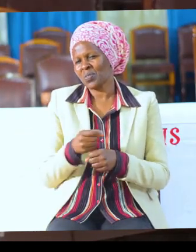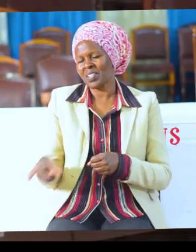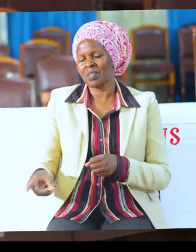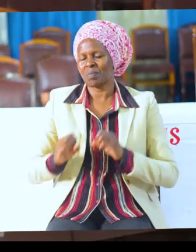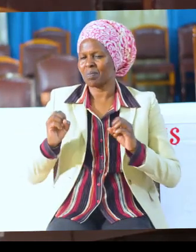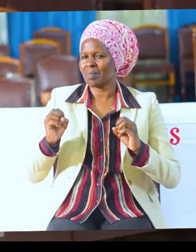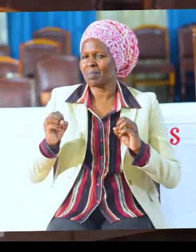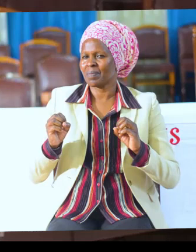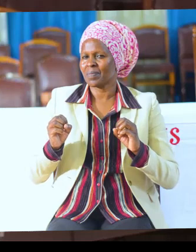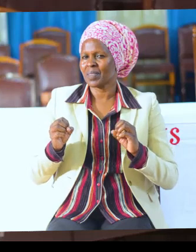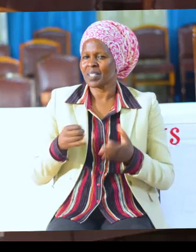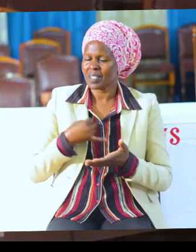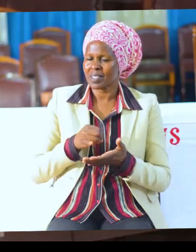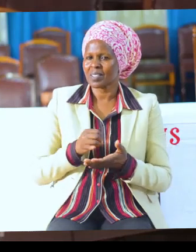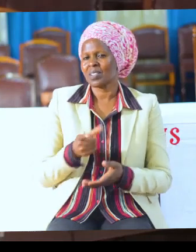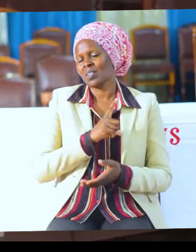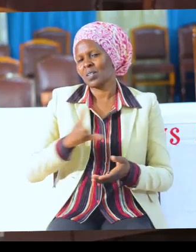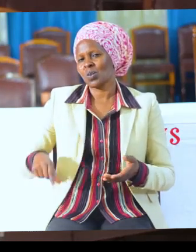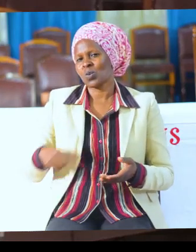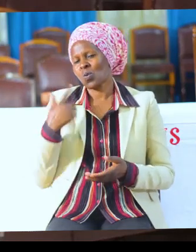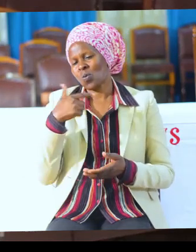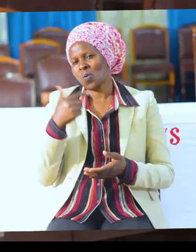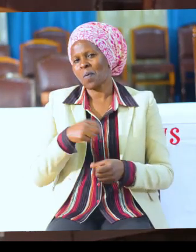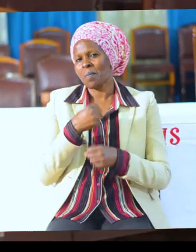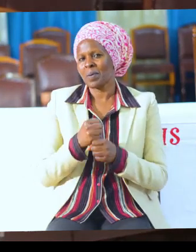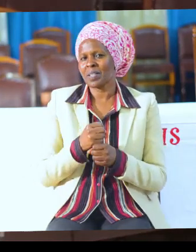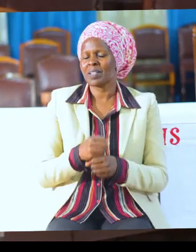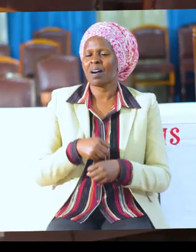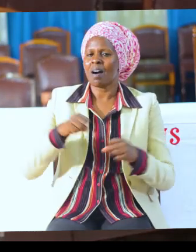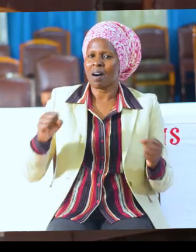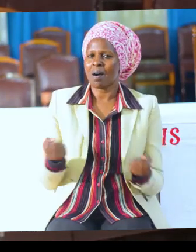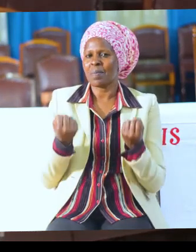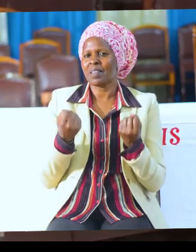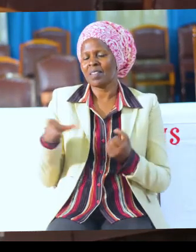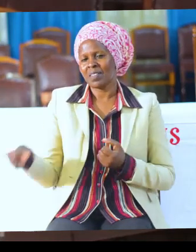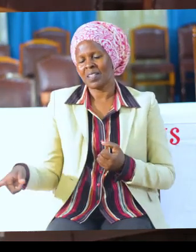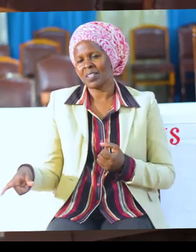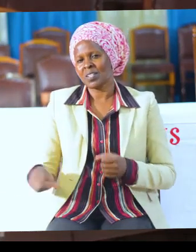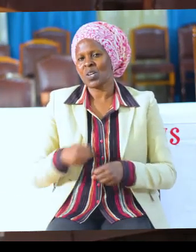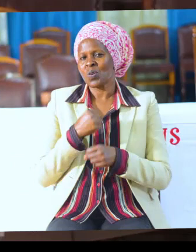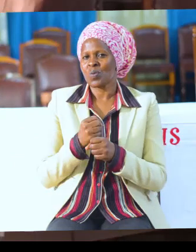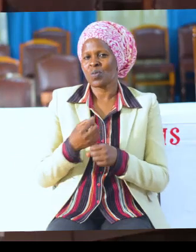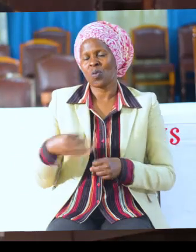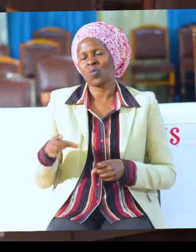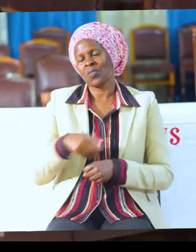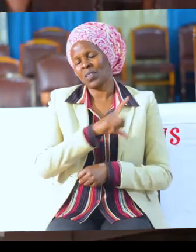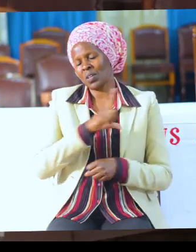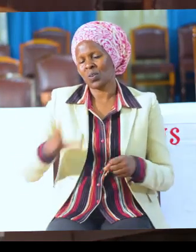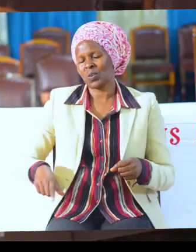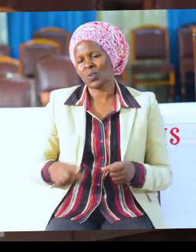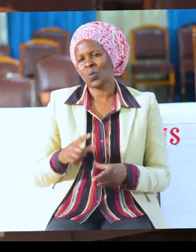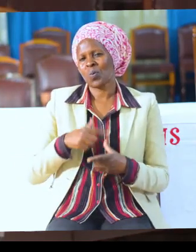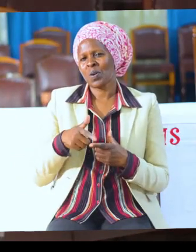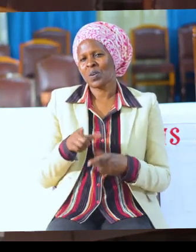doing anything. It is the Lord who has made it to happen. This is the doing of the Lord. So when you are